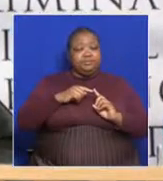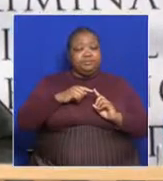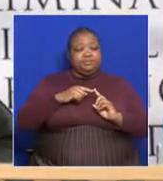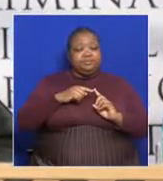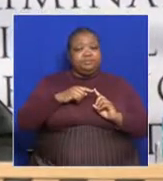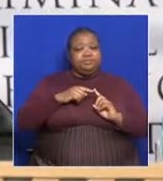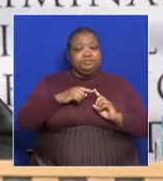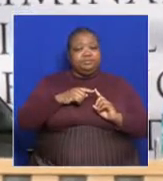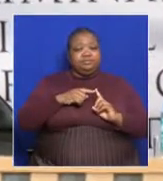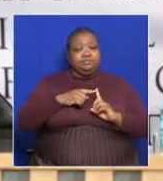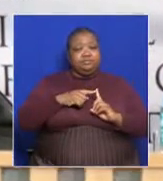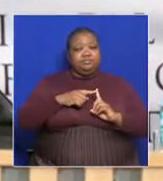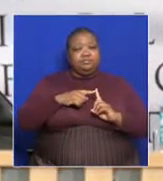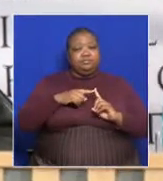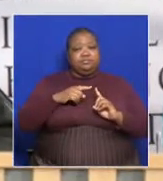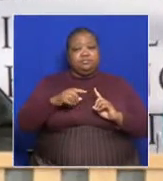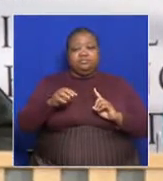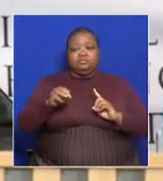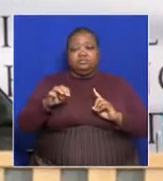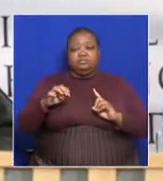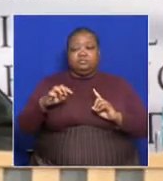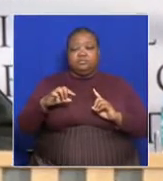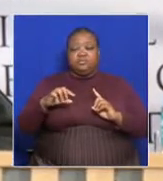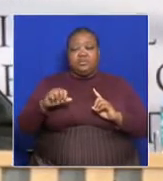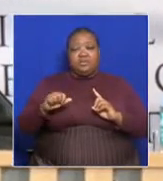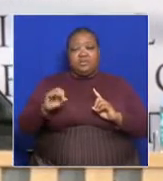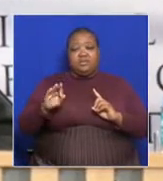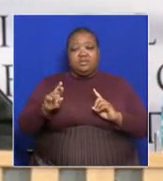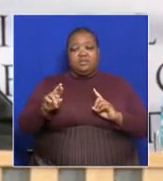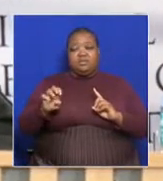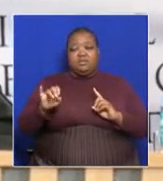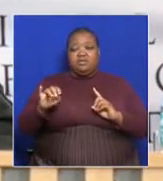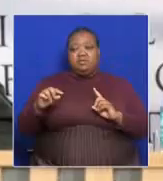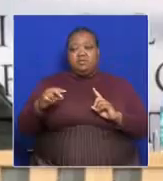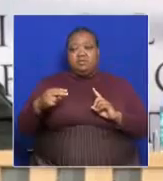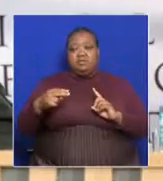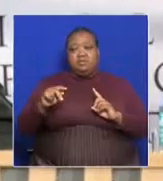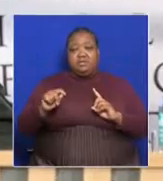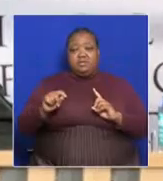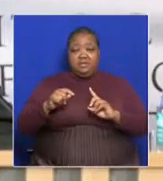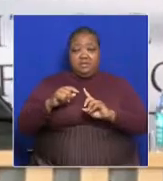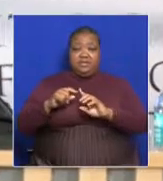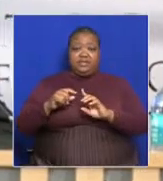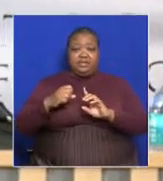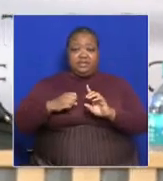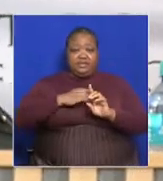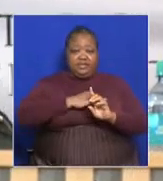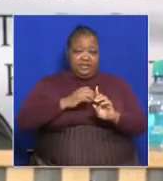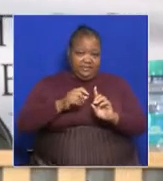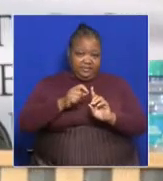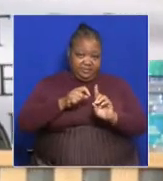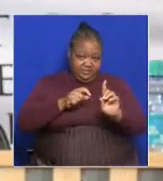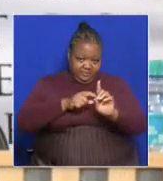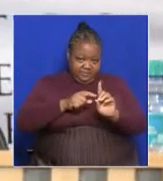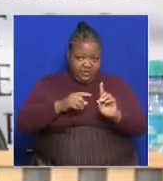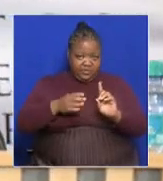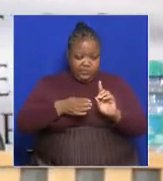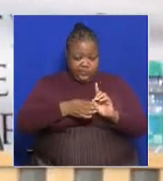from Mega Freight was present, unnamed. This is dated the 6th of July,